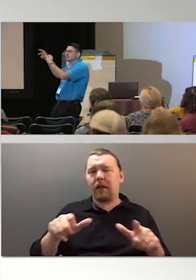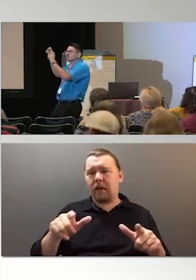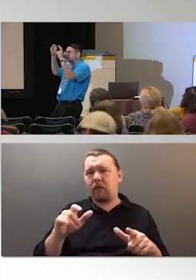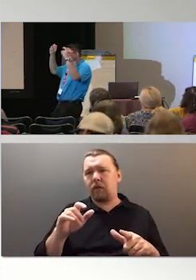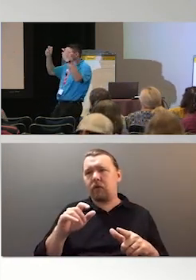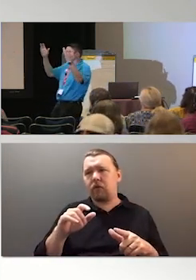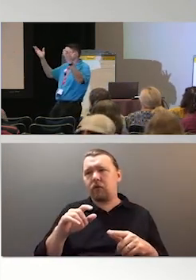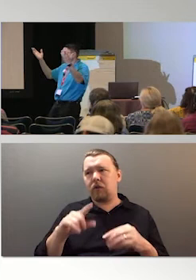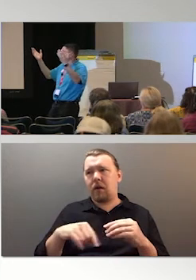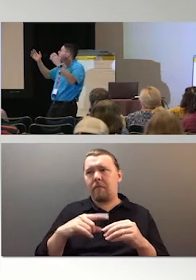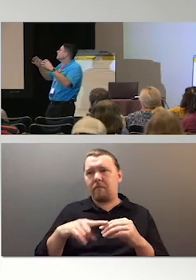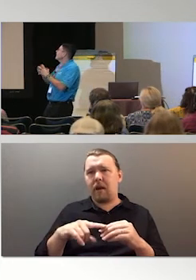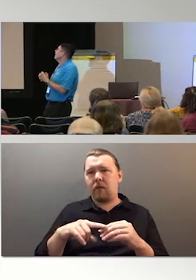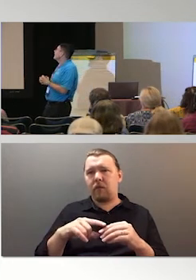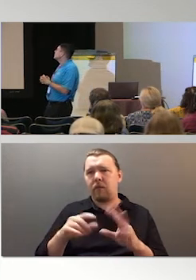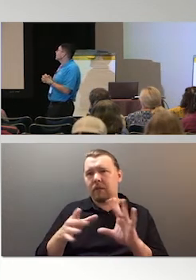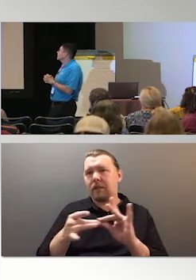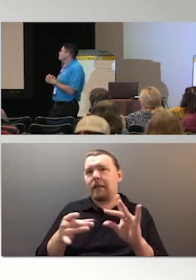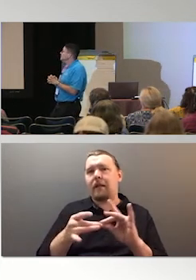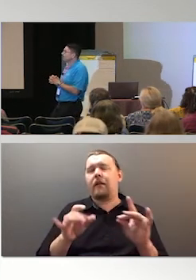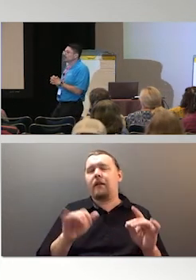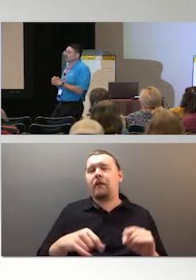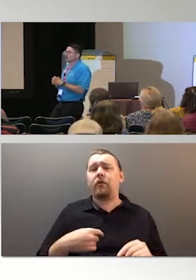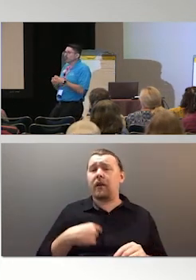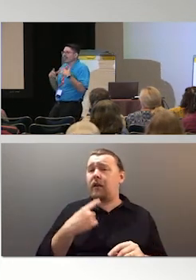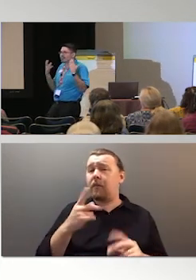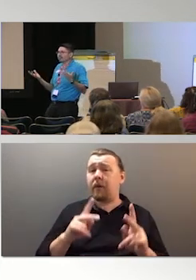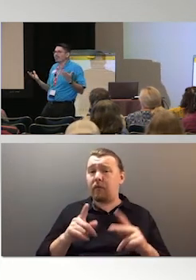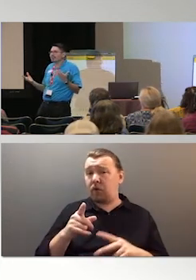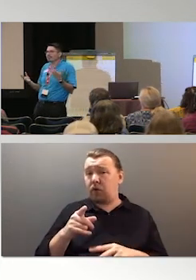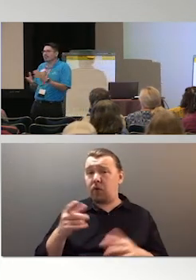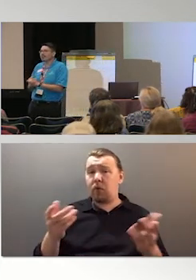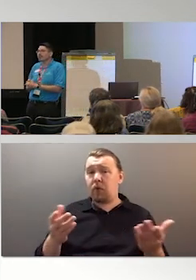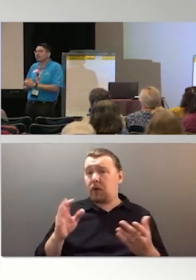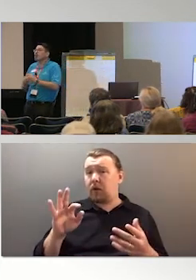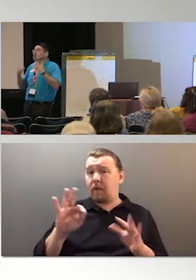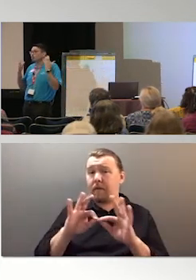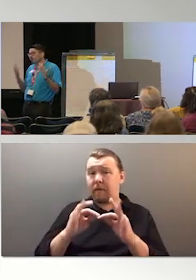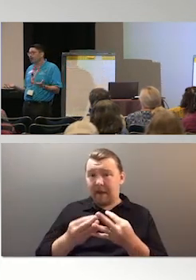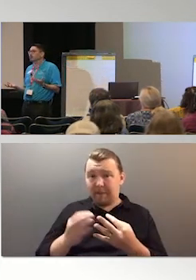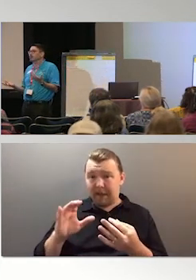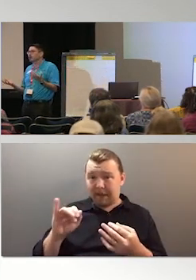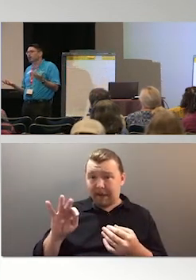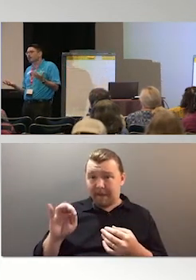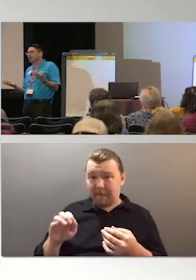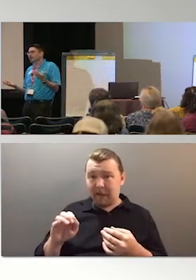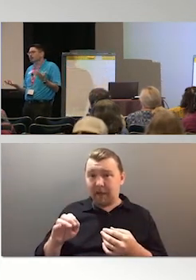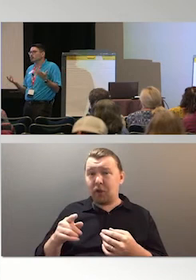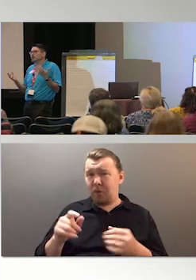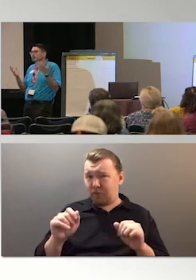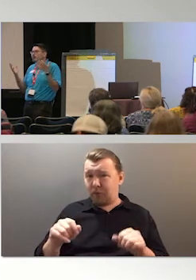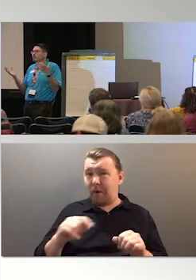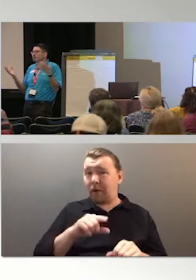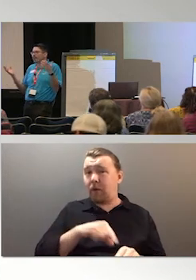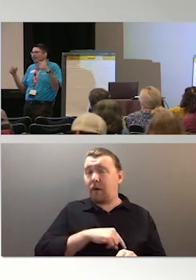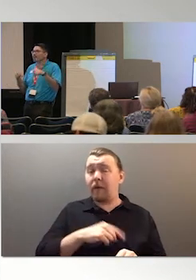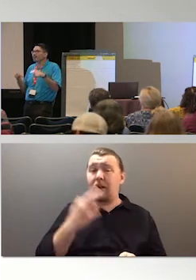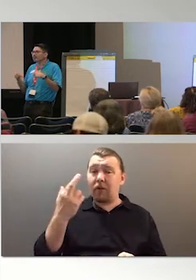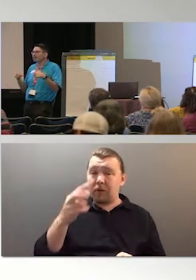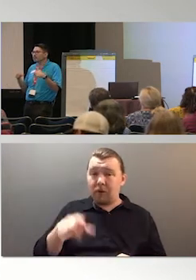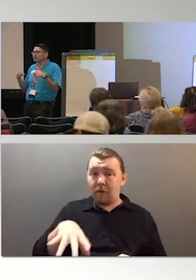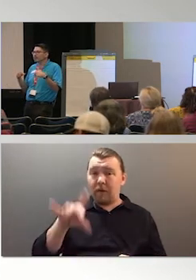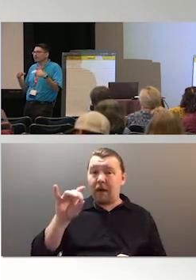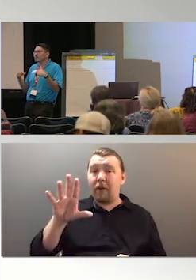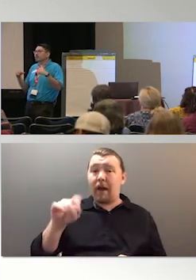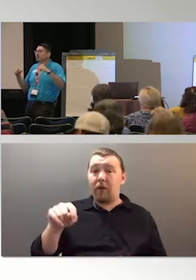without stating that. And so I usually tell people if you're at the Family Cafe, you probably are going to qualify. I mean, the reason why you found out about